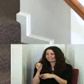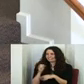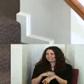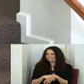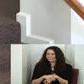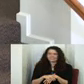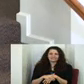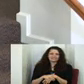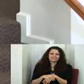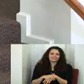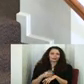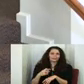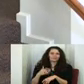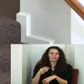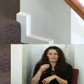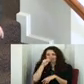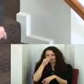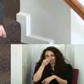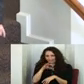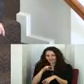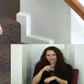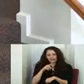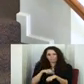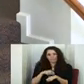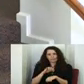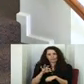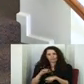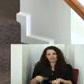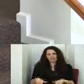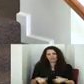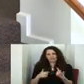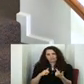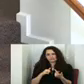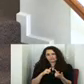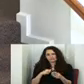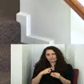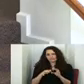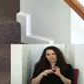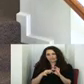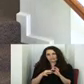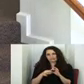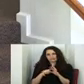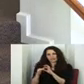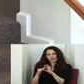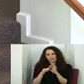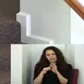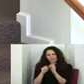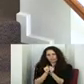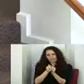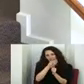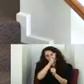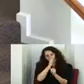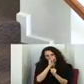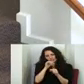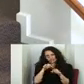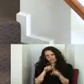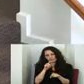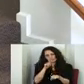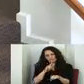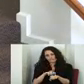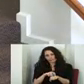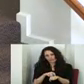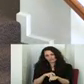But when we have neglected a moment of our lives that is about this relationship with God, that it's in those moments that we can be